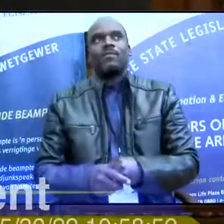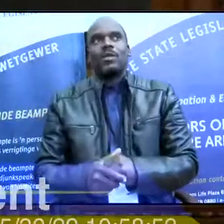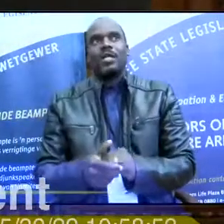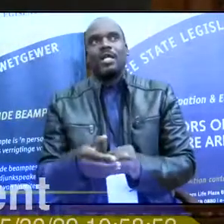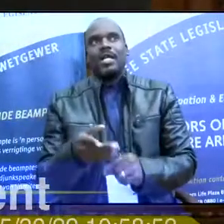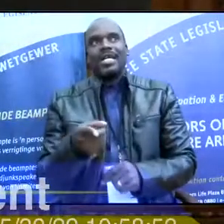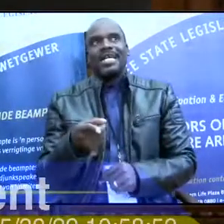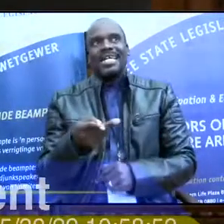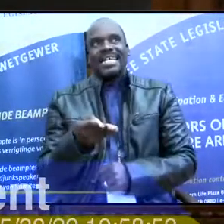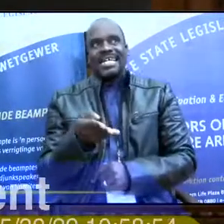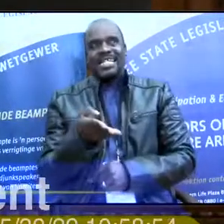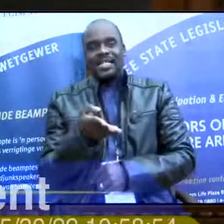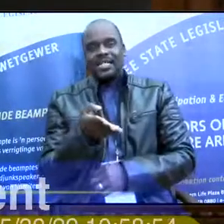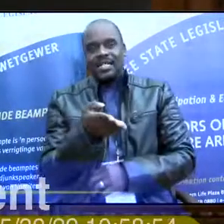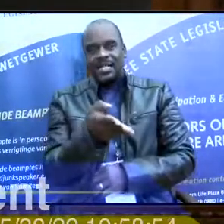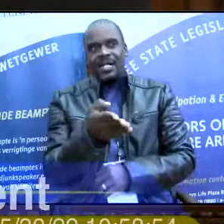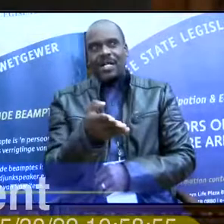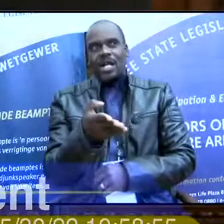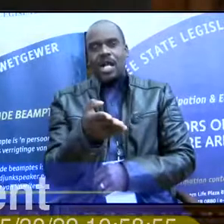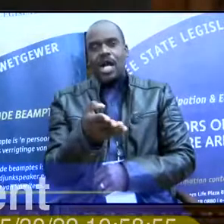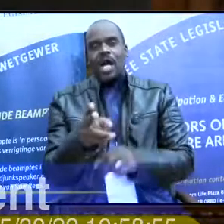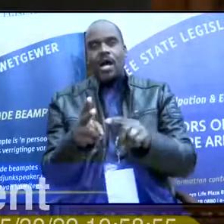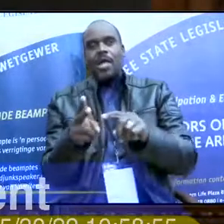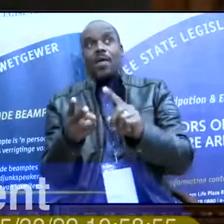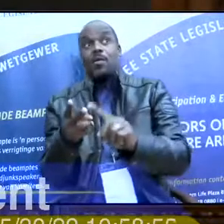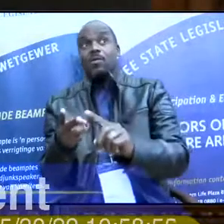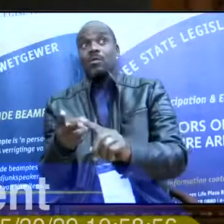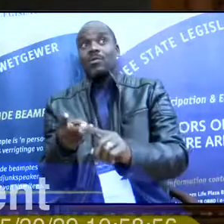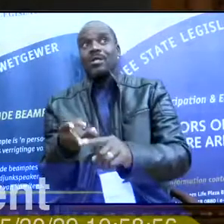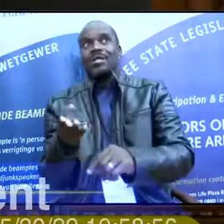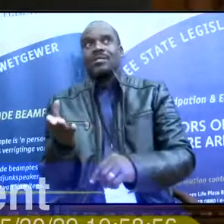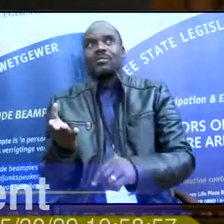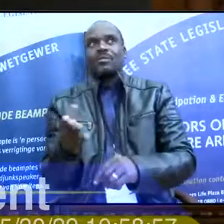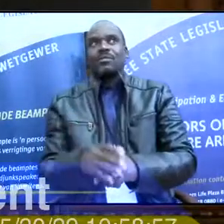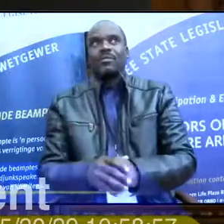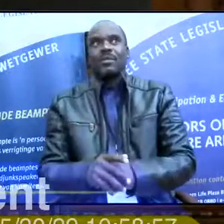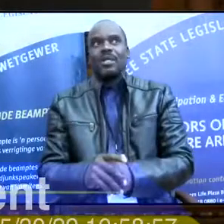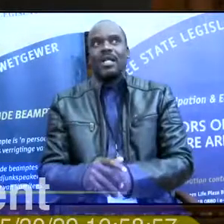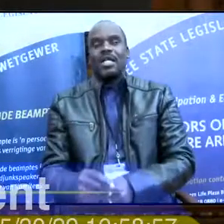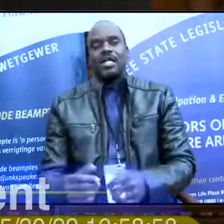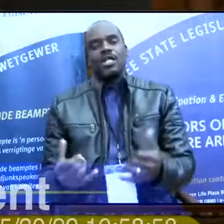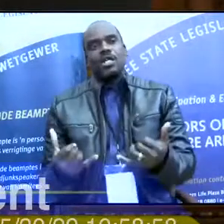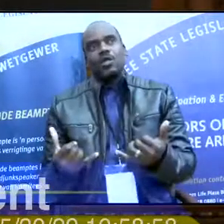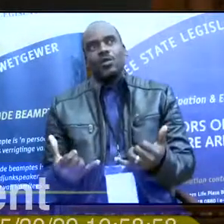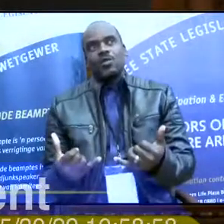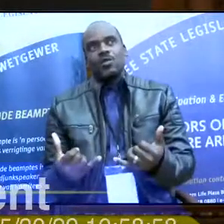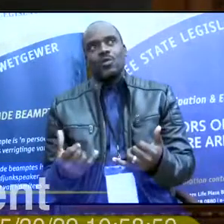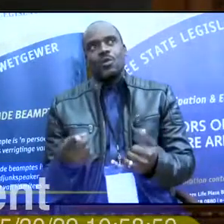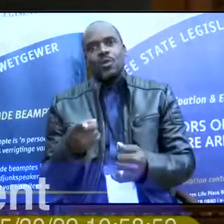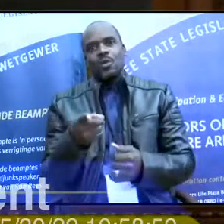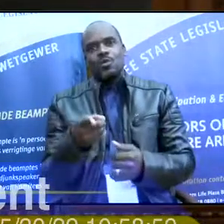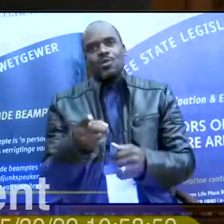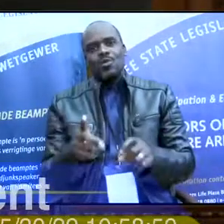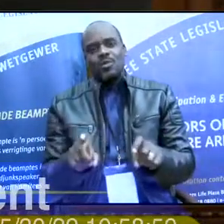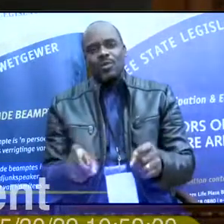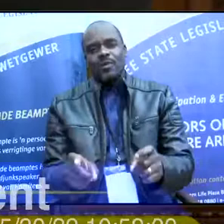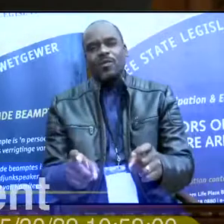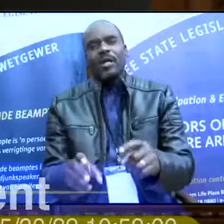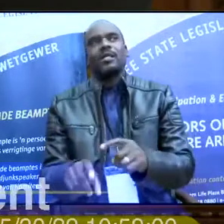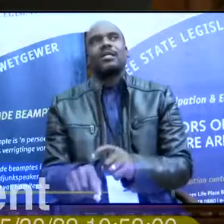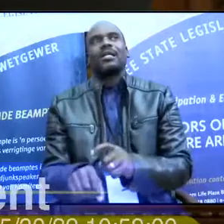they on on the other hand they also affected supply chain disruptions so the ability for us to take goods to